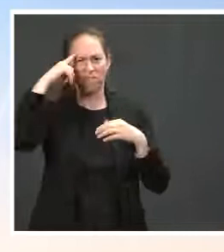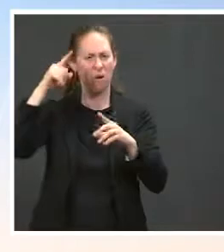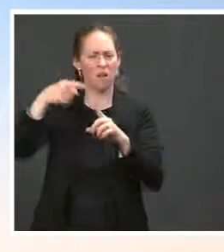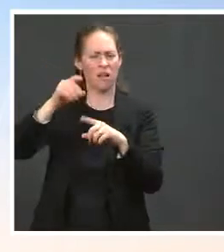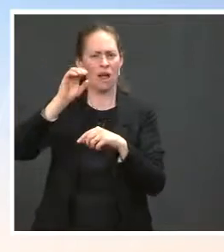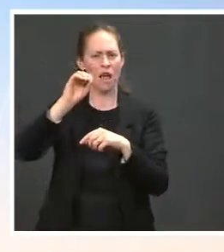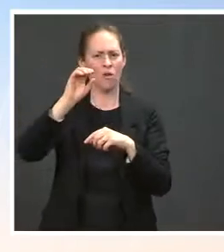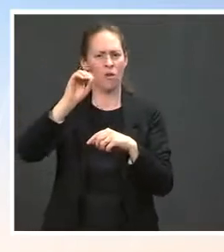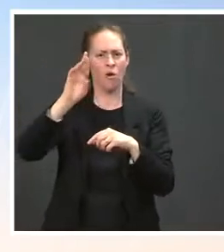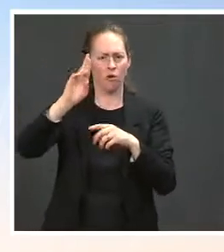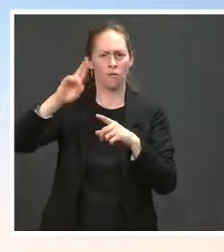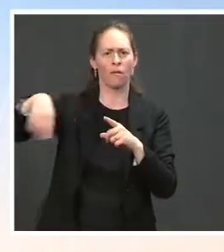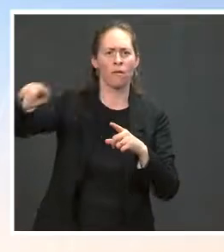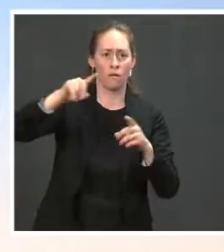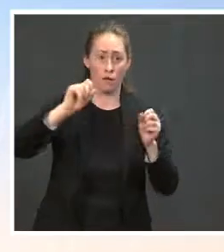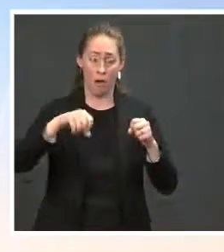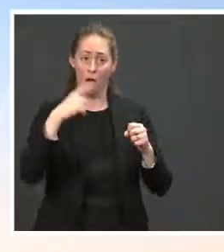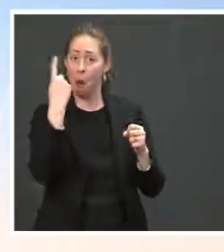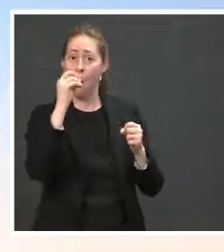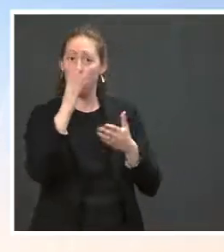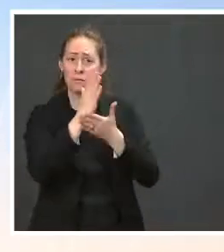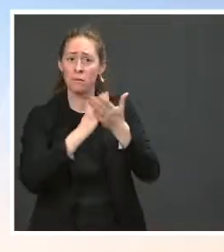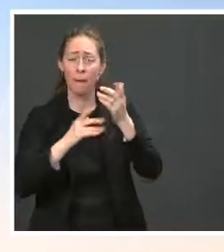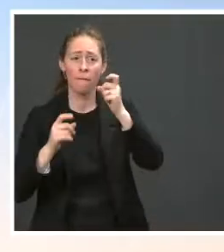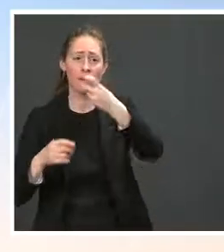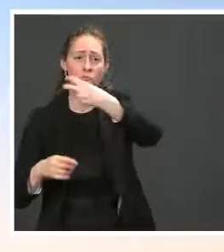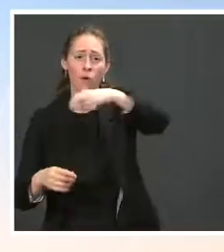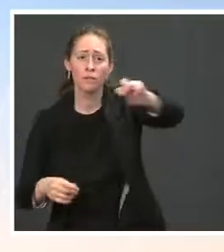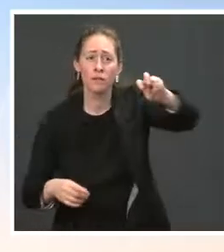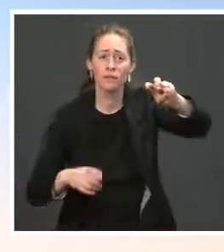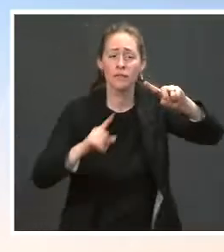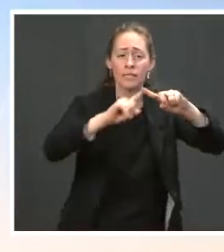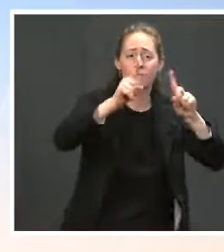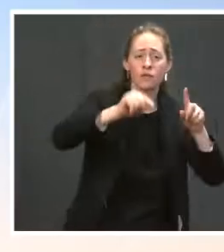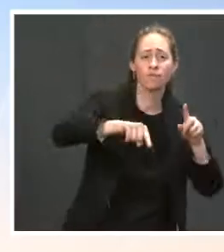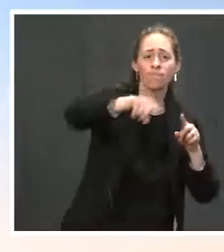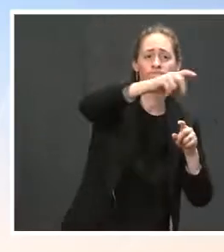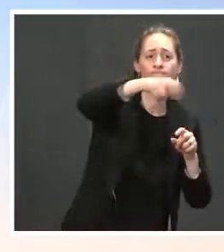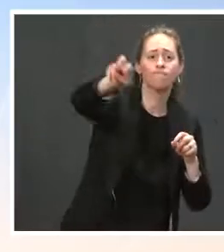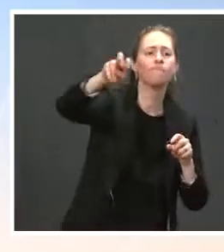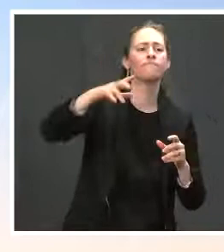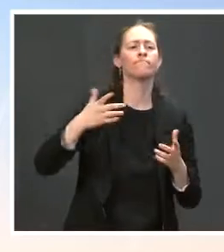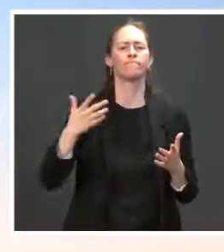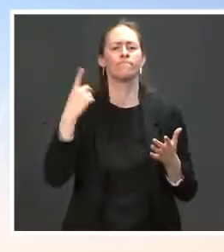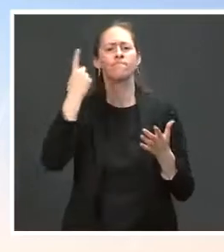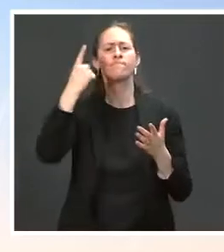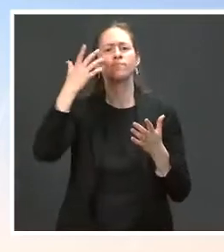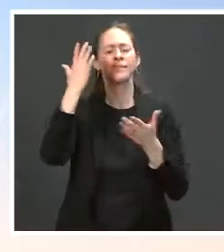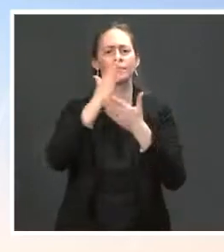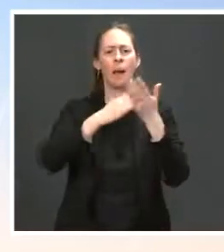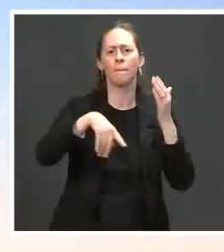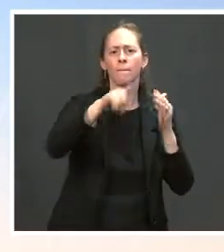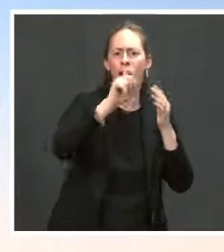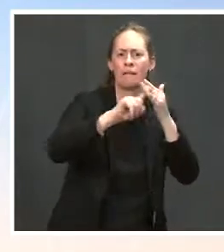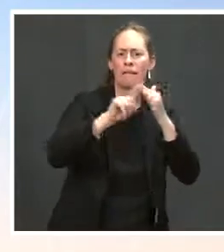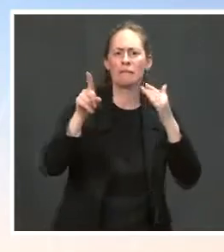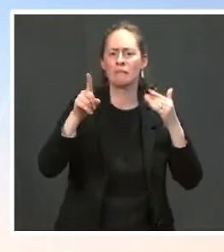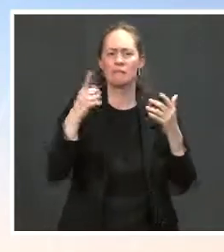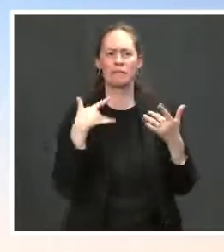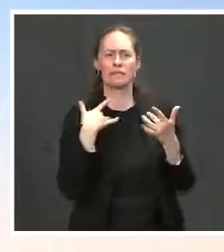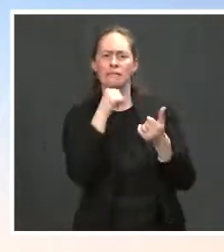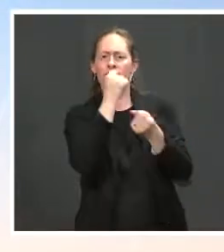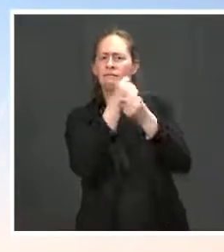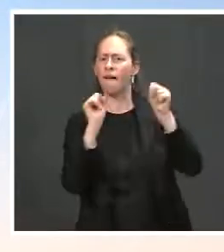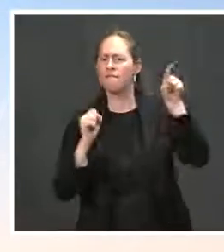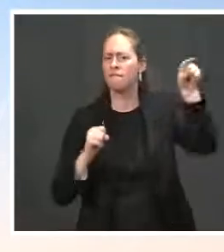been transferred over to dealing with some of the asylum issues? Is that one potential issue there? Well, one of the issues,